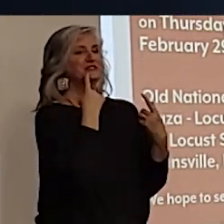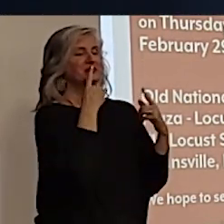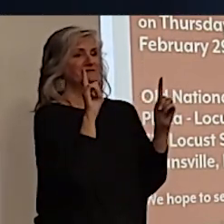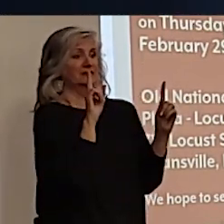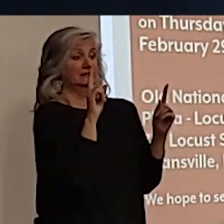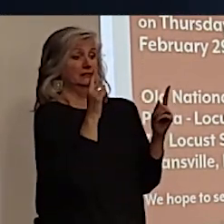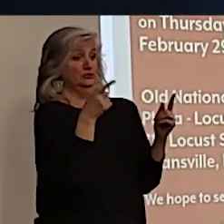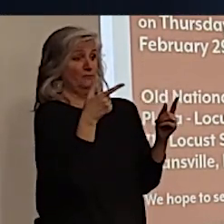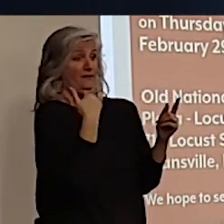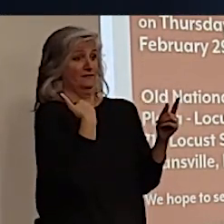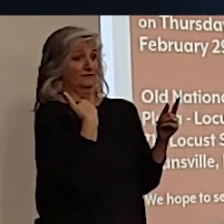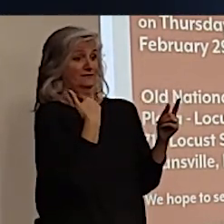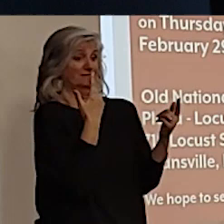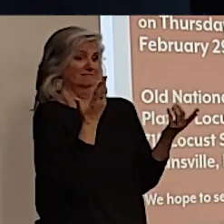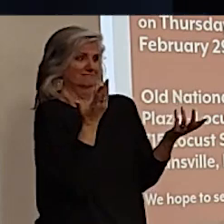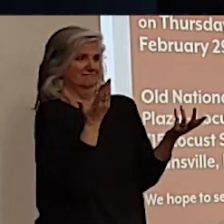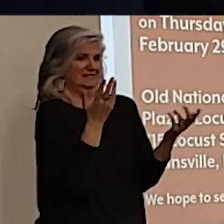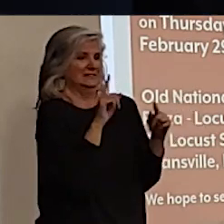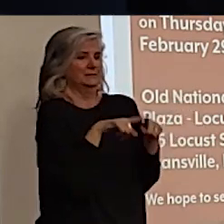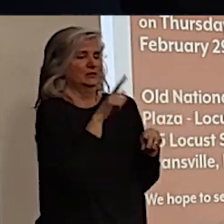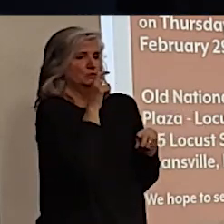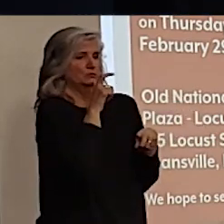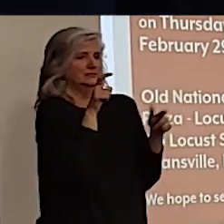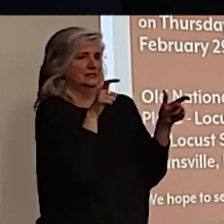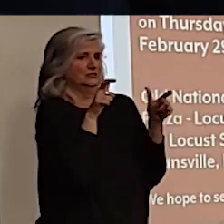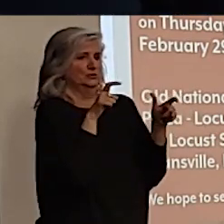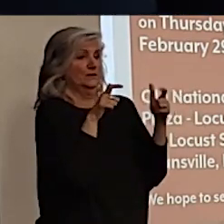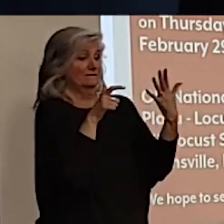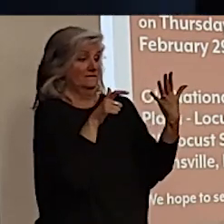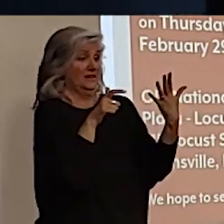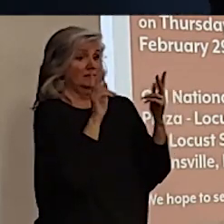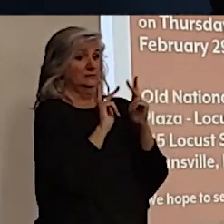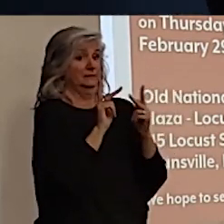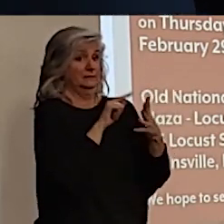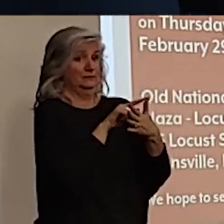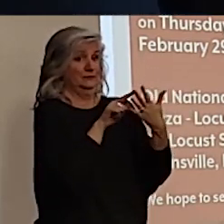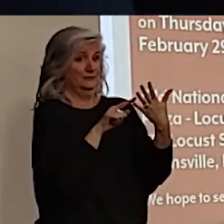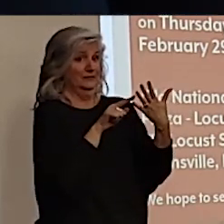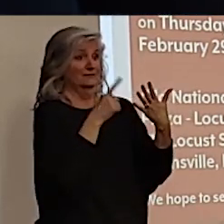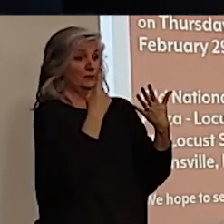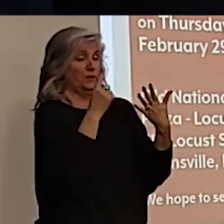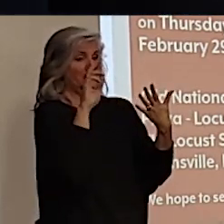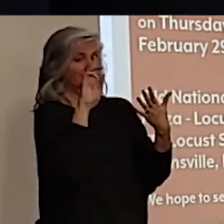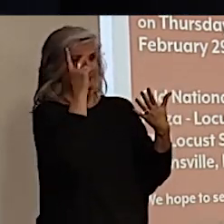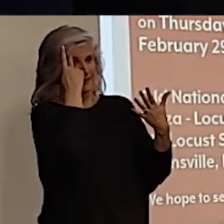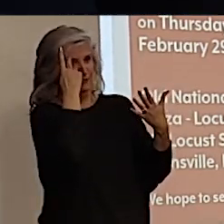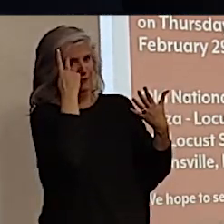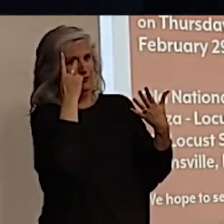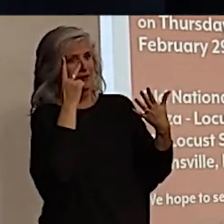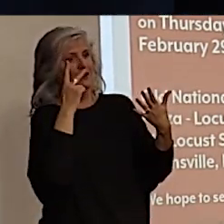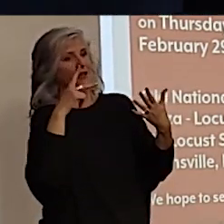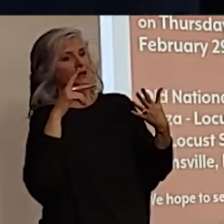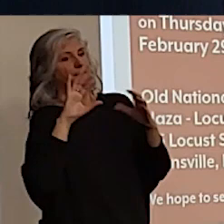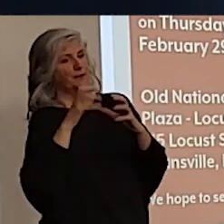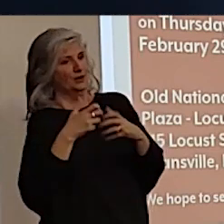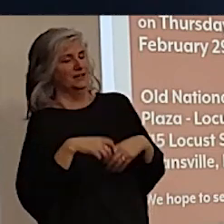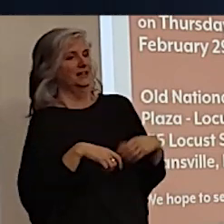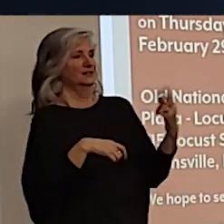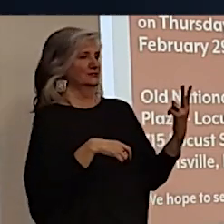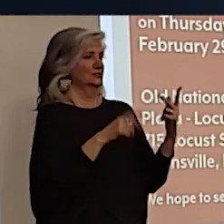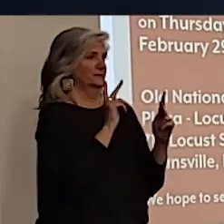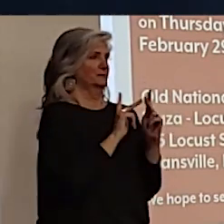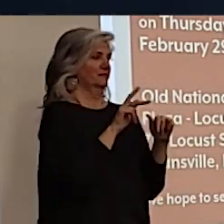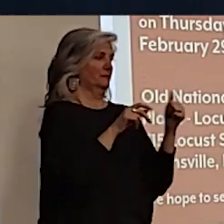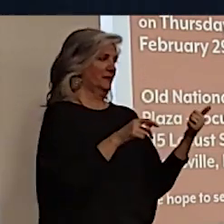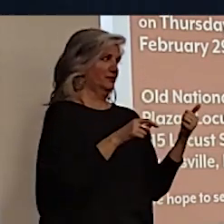have, depending on which party's in control, five people on that committee from one political party, two people on that committee